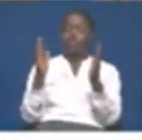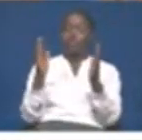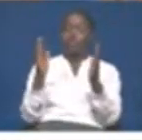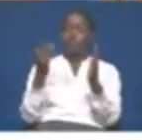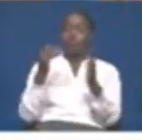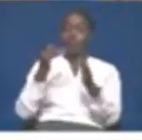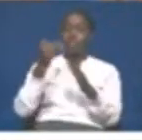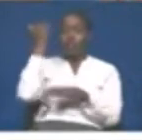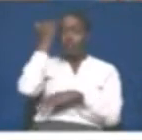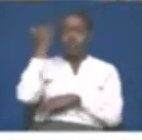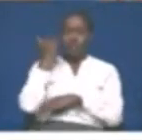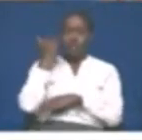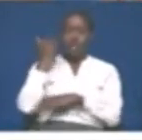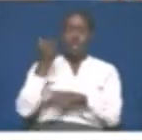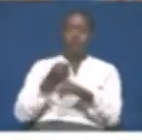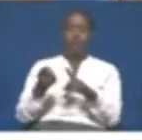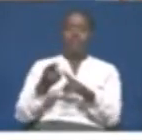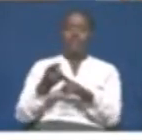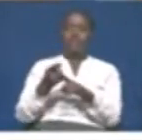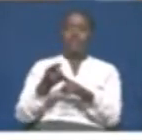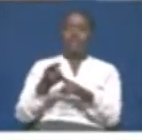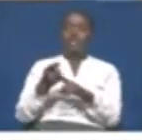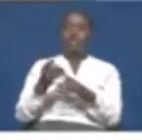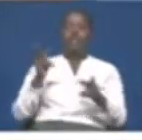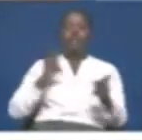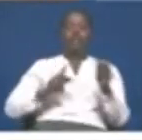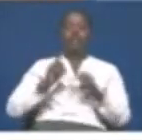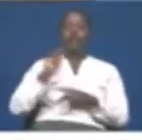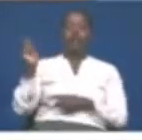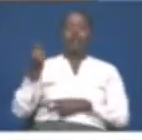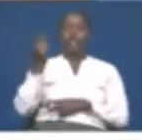the judiciary. It was a celebration by the people of Kenya, because we know